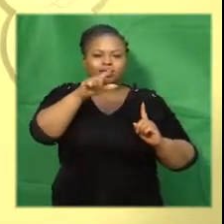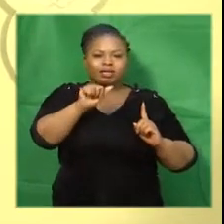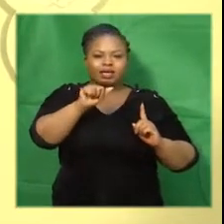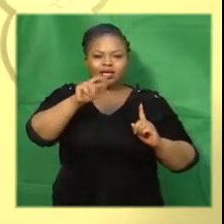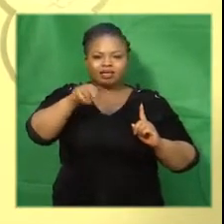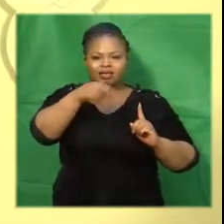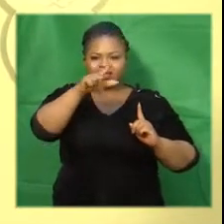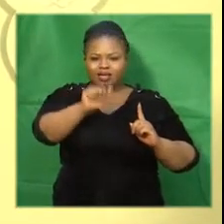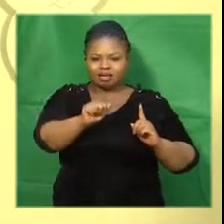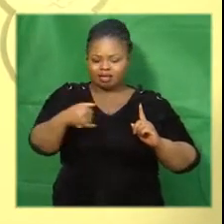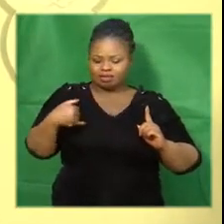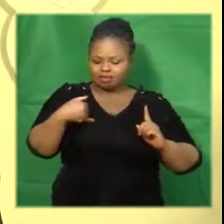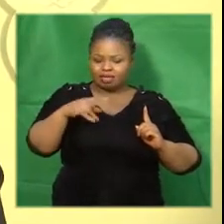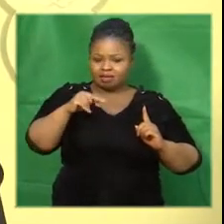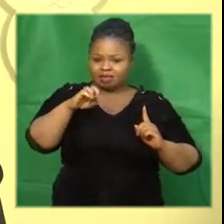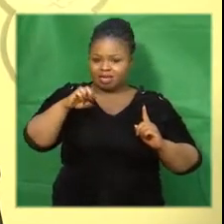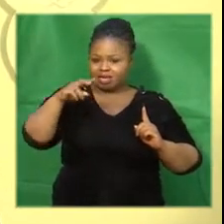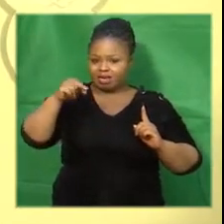2018.